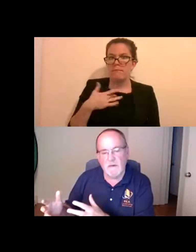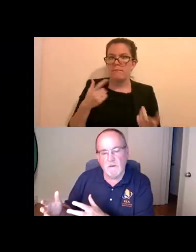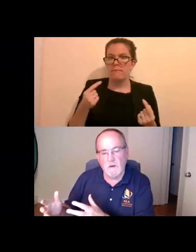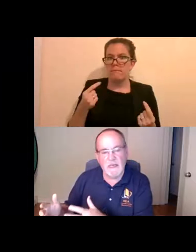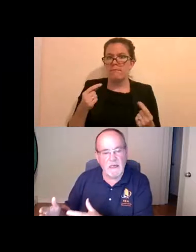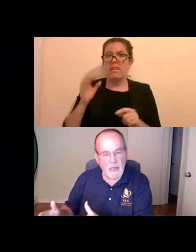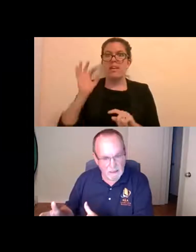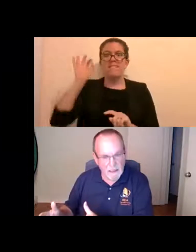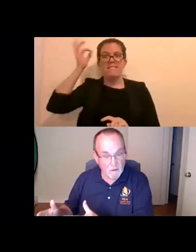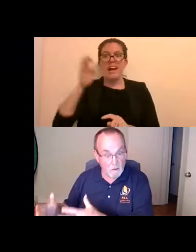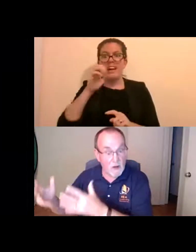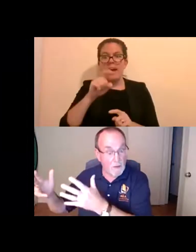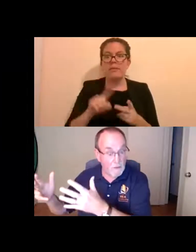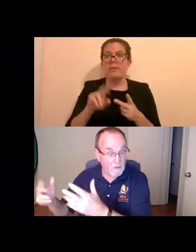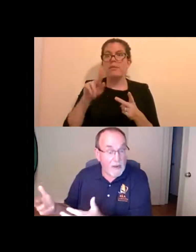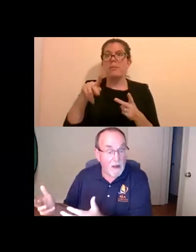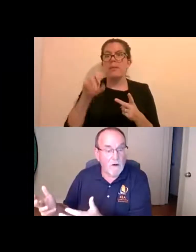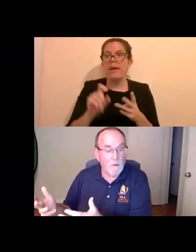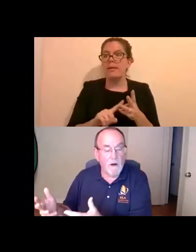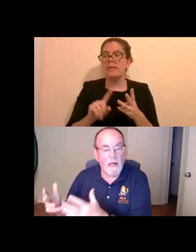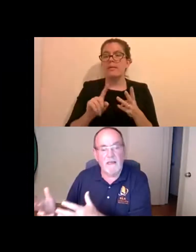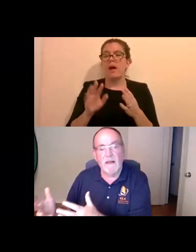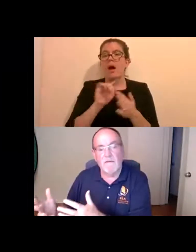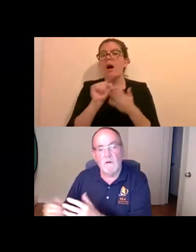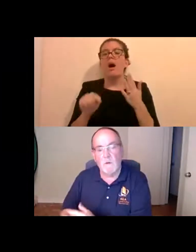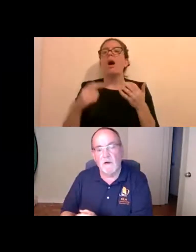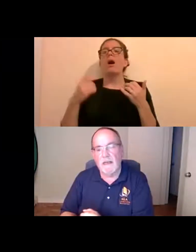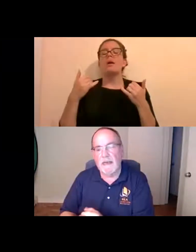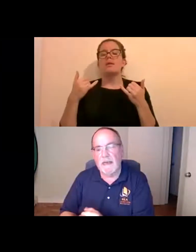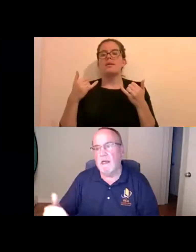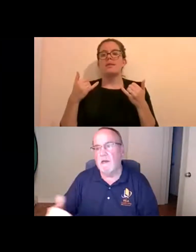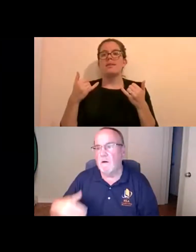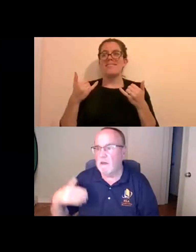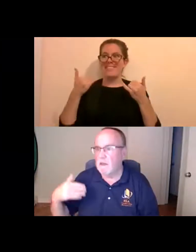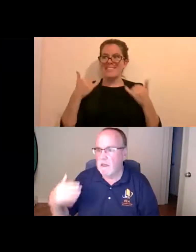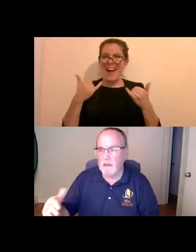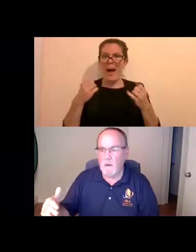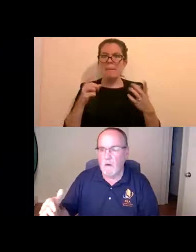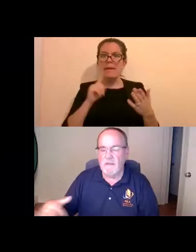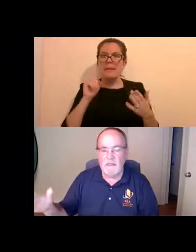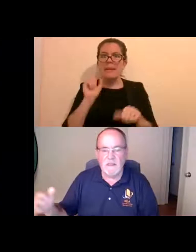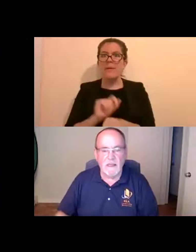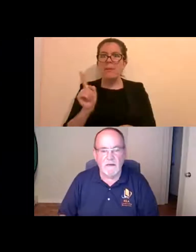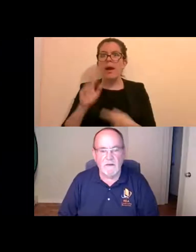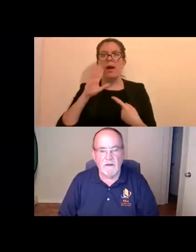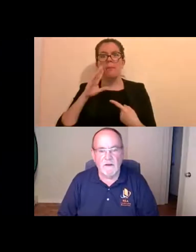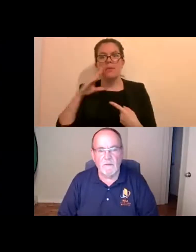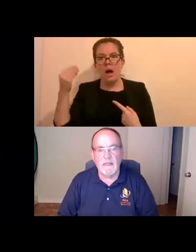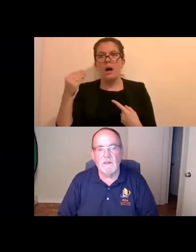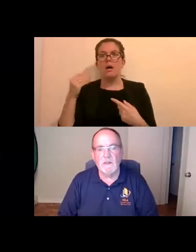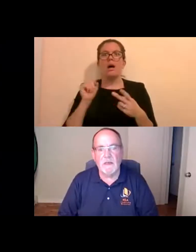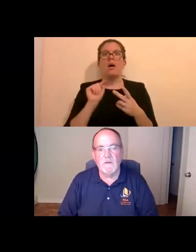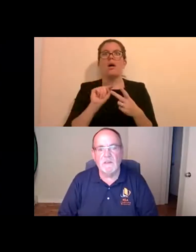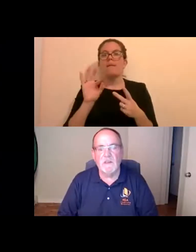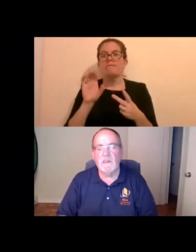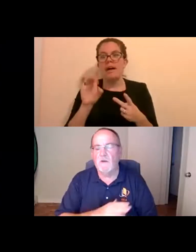kinds of groups had not grown up, who now are where a lot of deaf folks work at Amazon or at one of these kind of